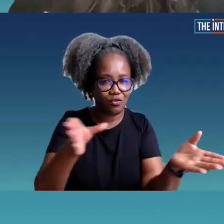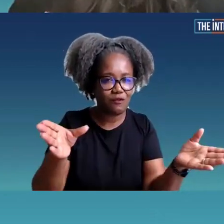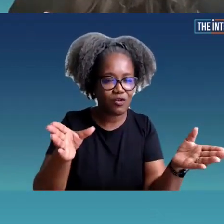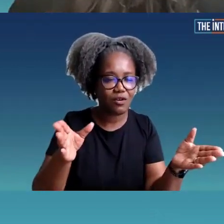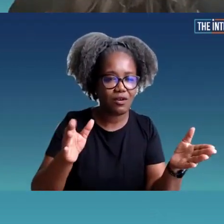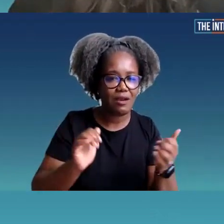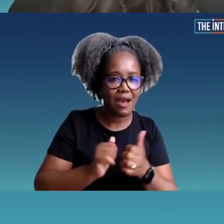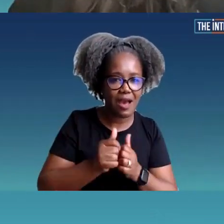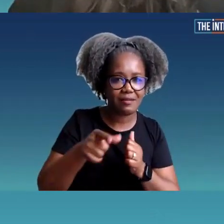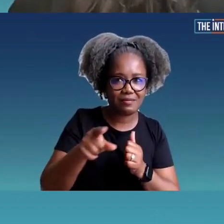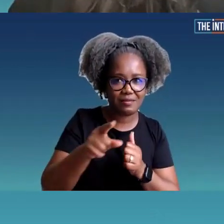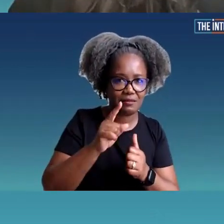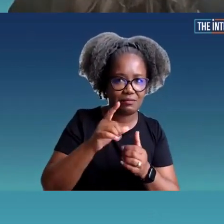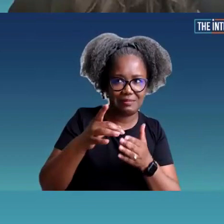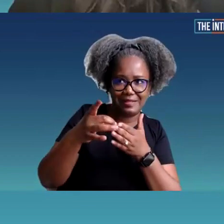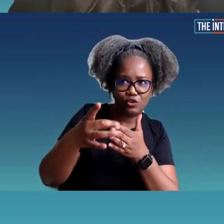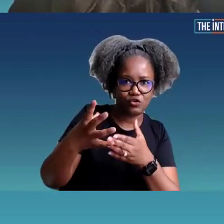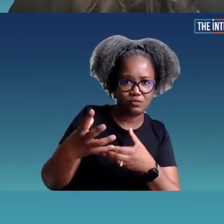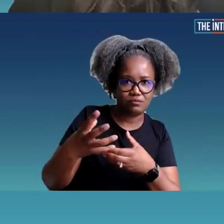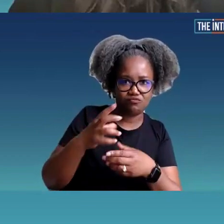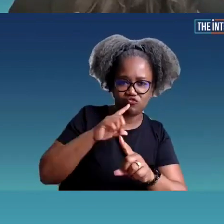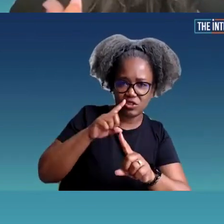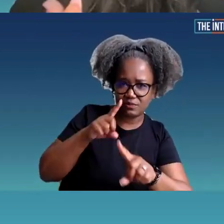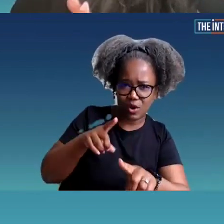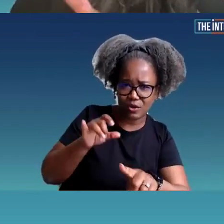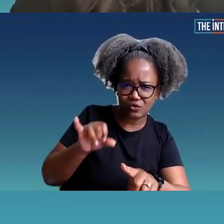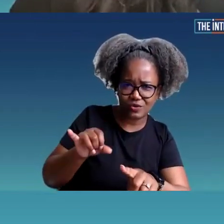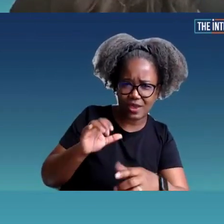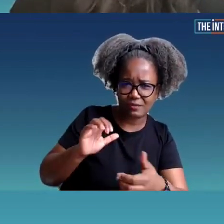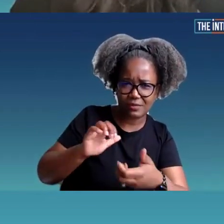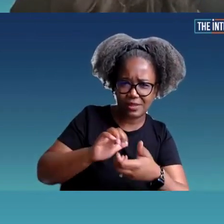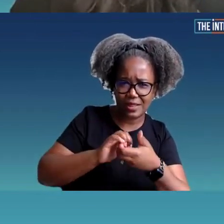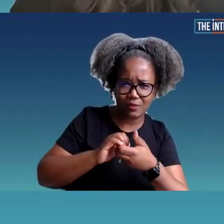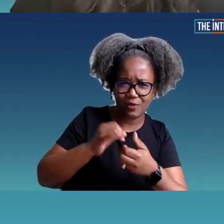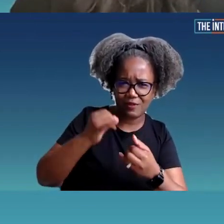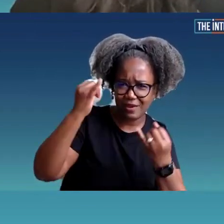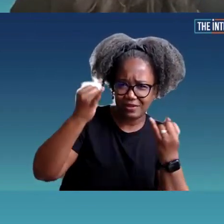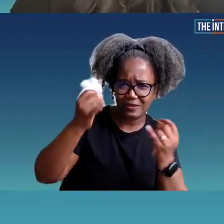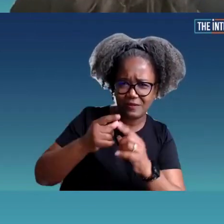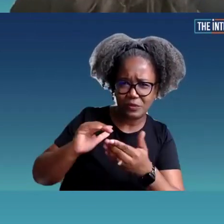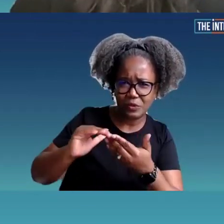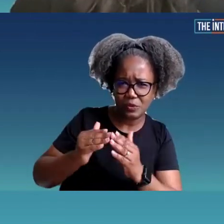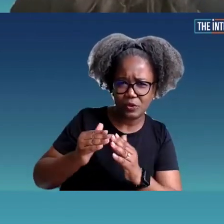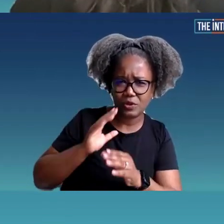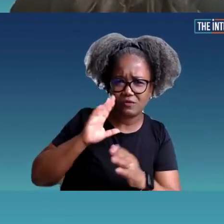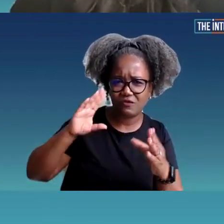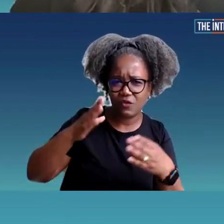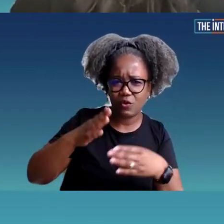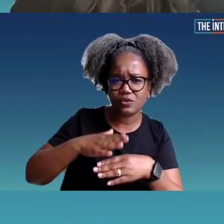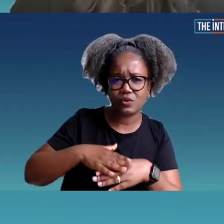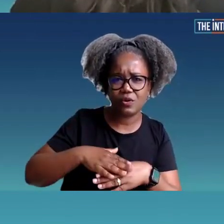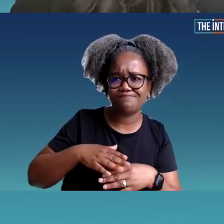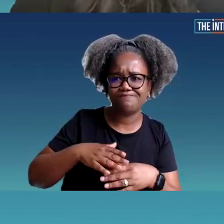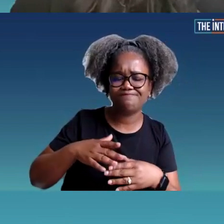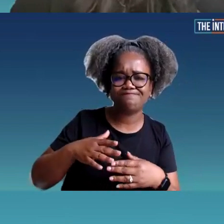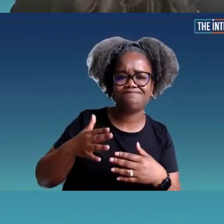and the healthcare leadership respond to the collaborative ideas to focus on, lung cancer